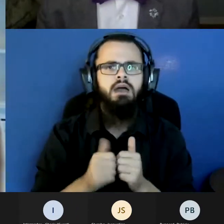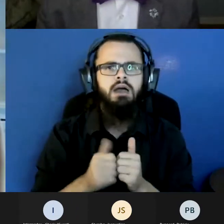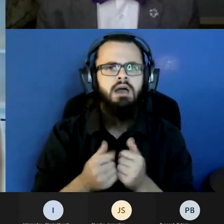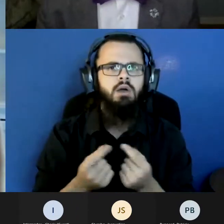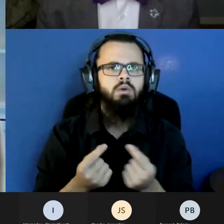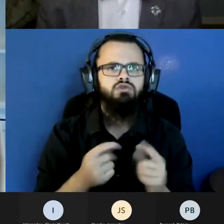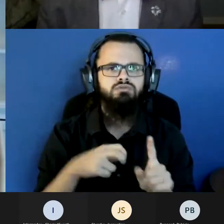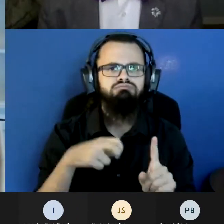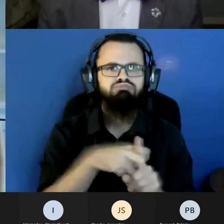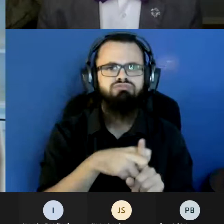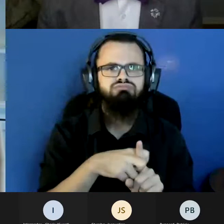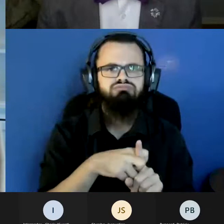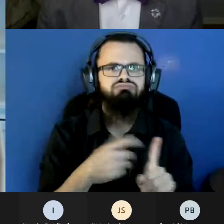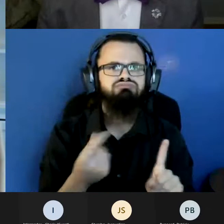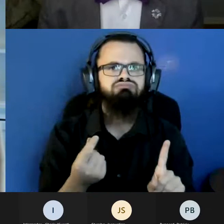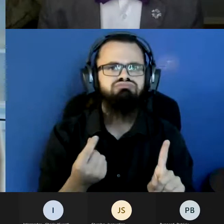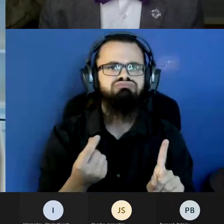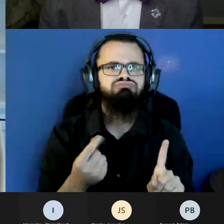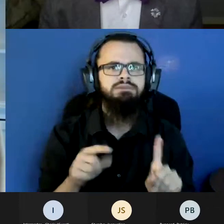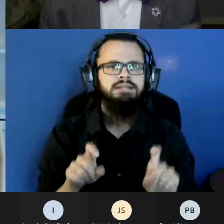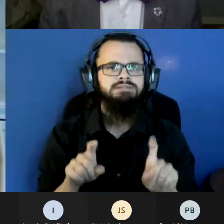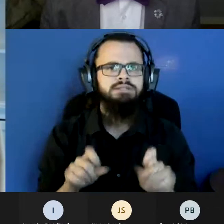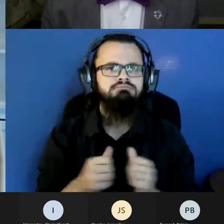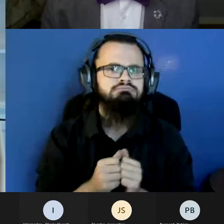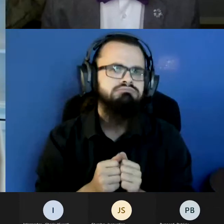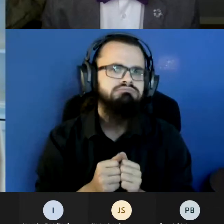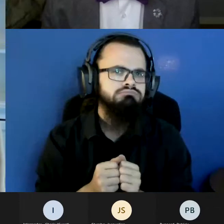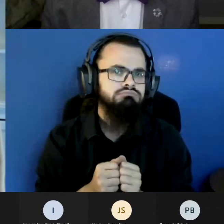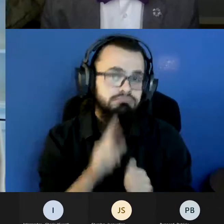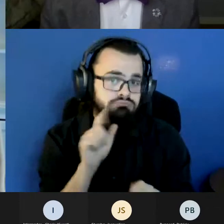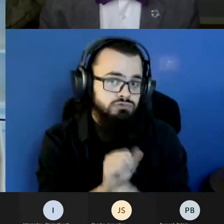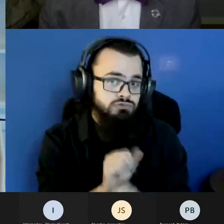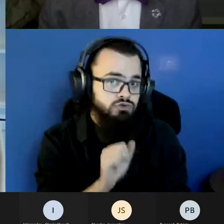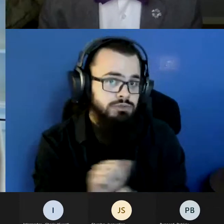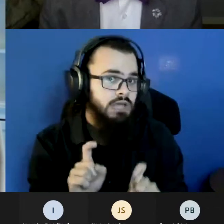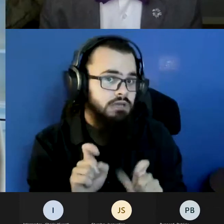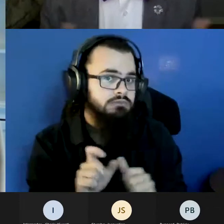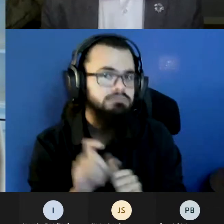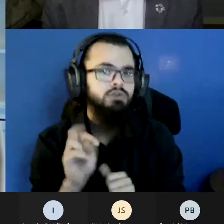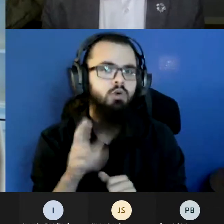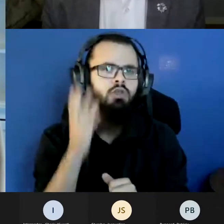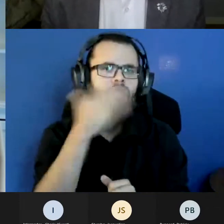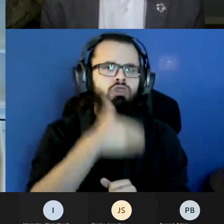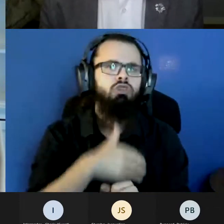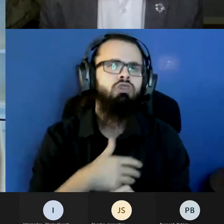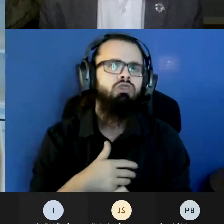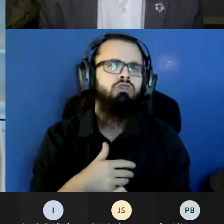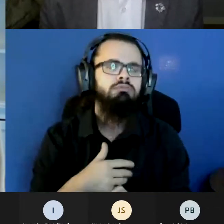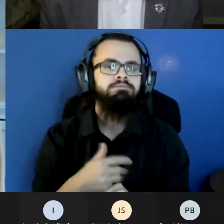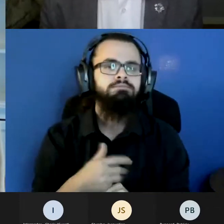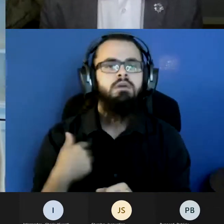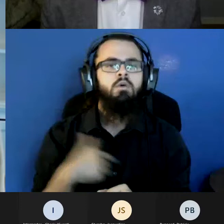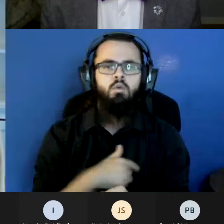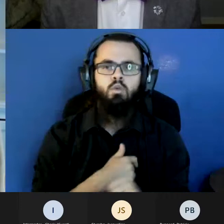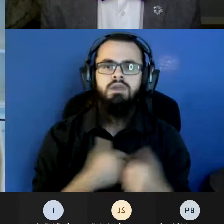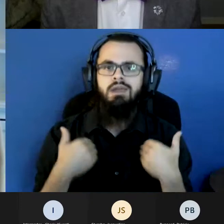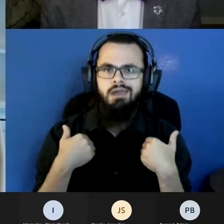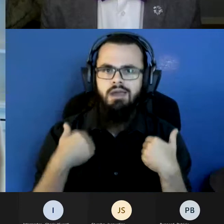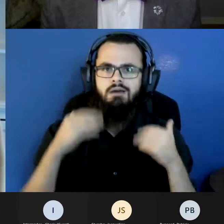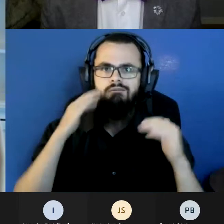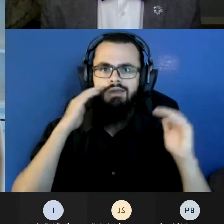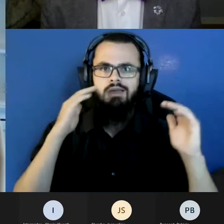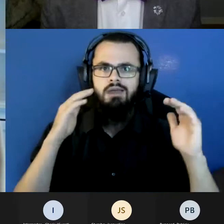accountable for testing compliance. And so as we alluded to earlier, There is an expectation that folks